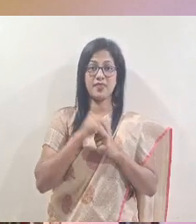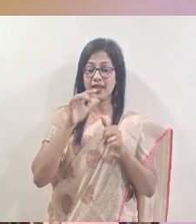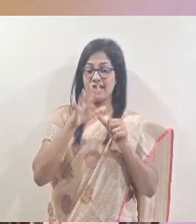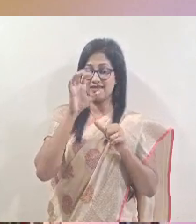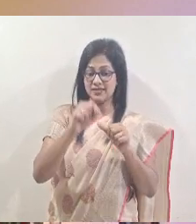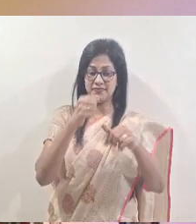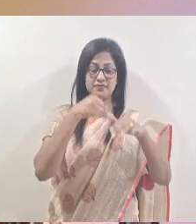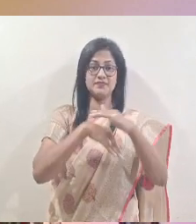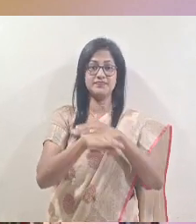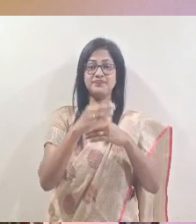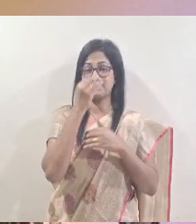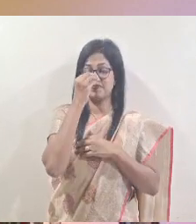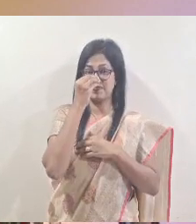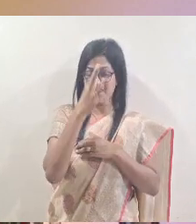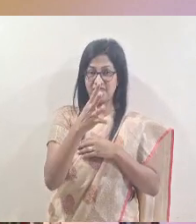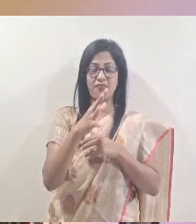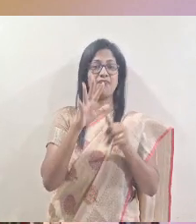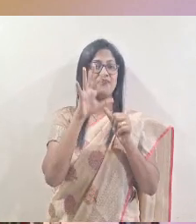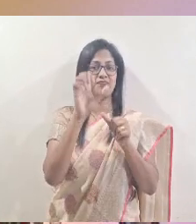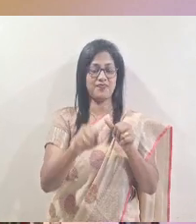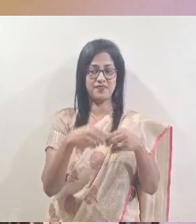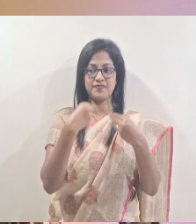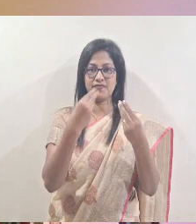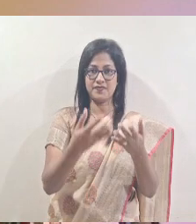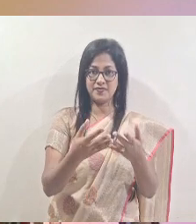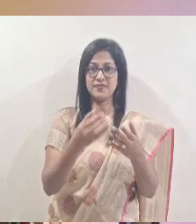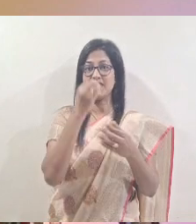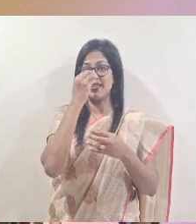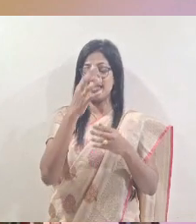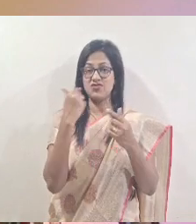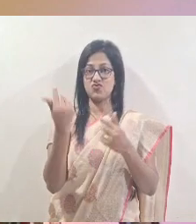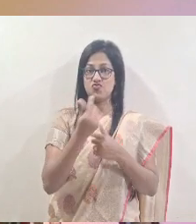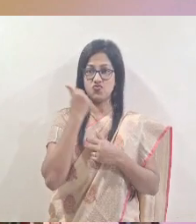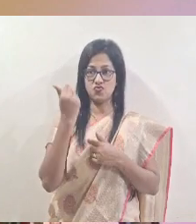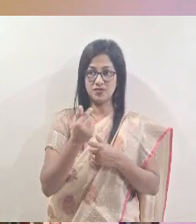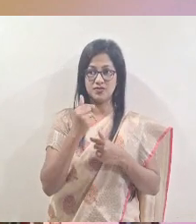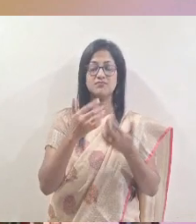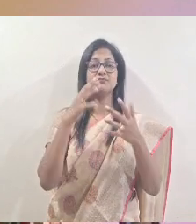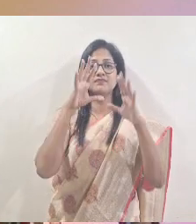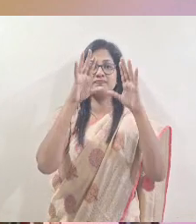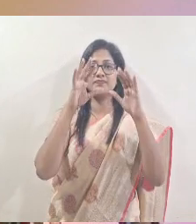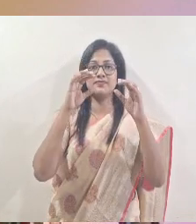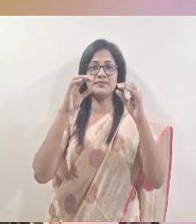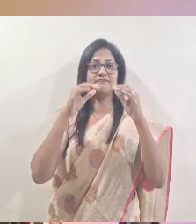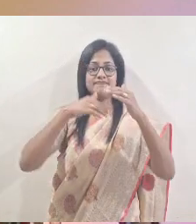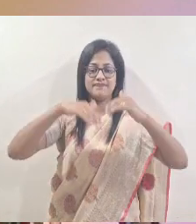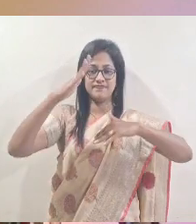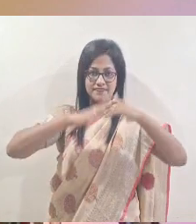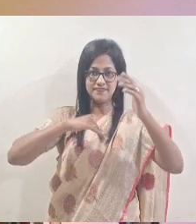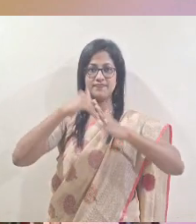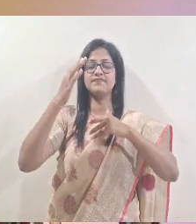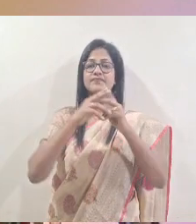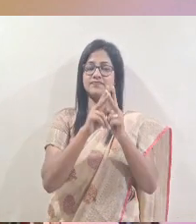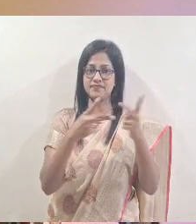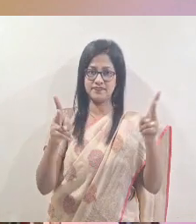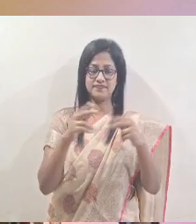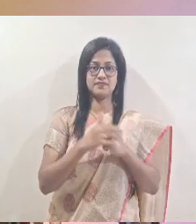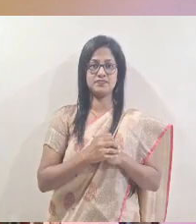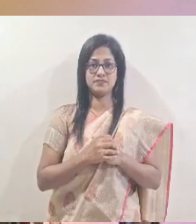accessibility can be defined as ease to access or ease to use of infrastructure.